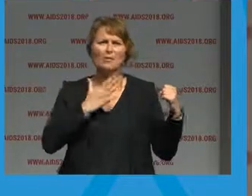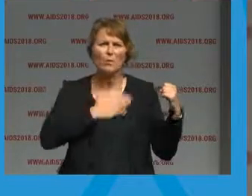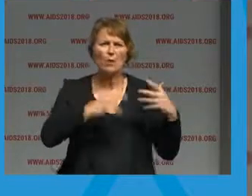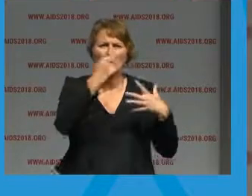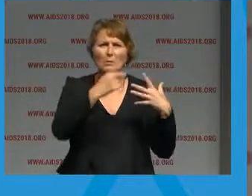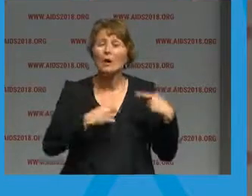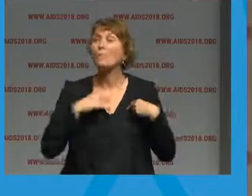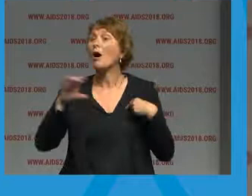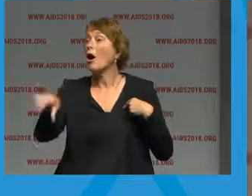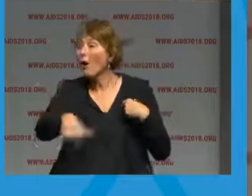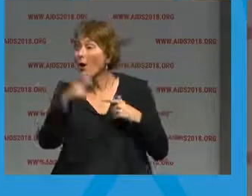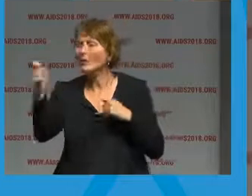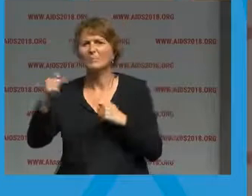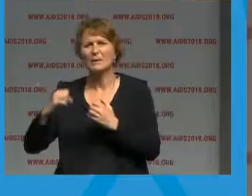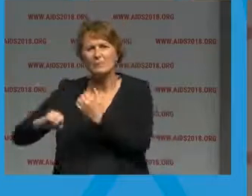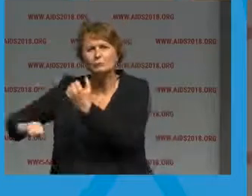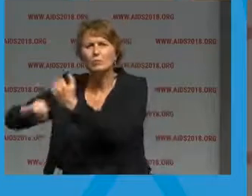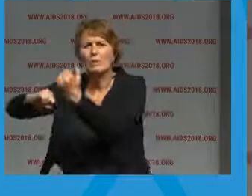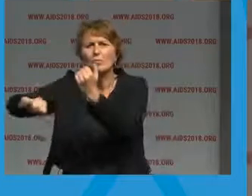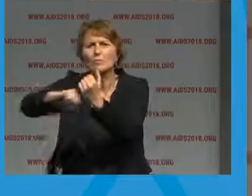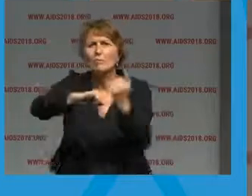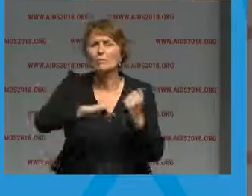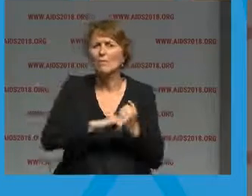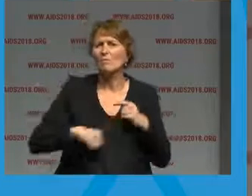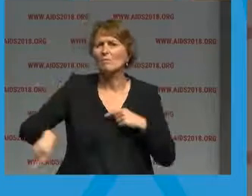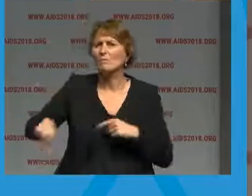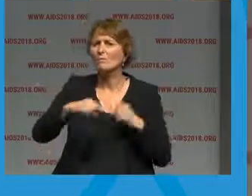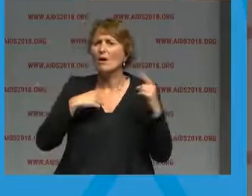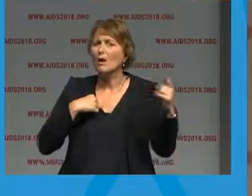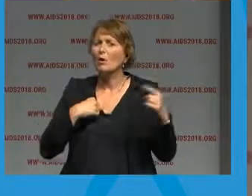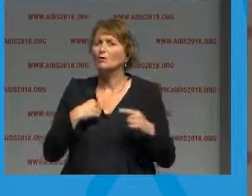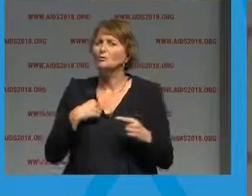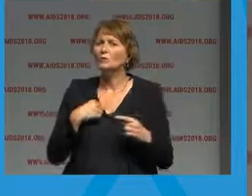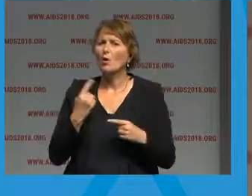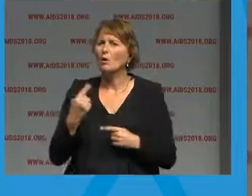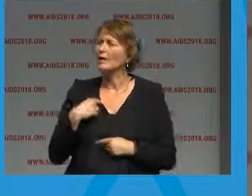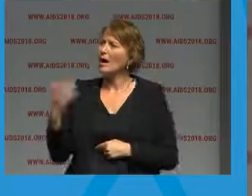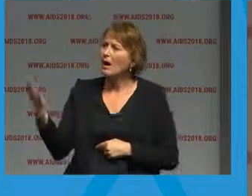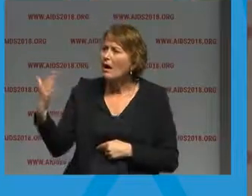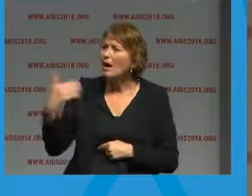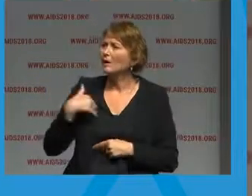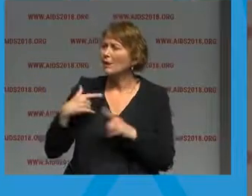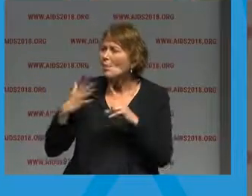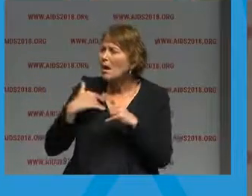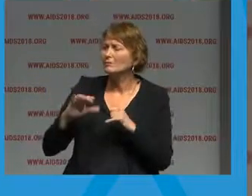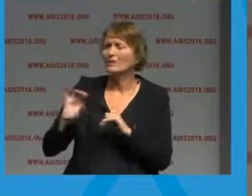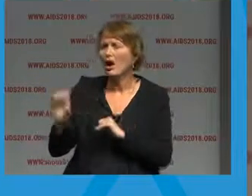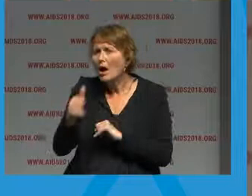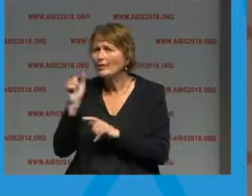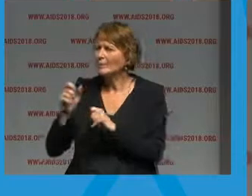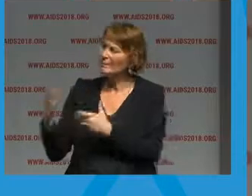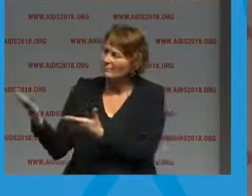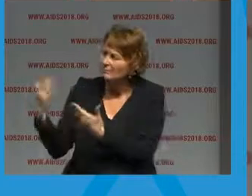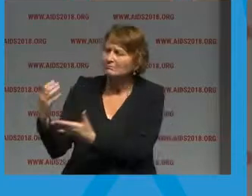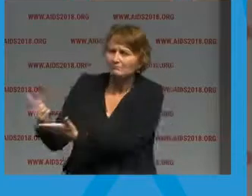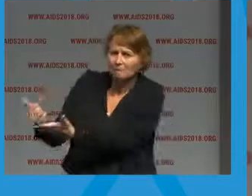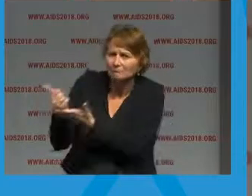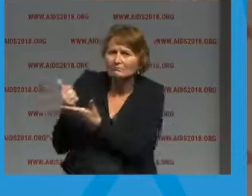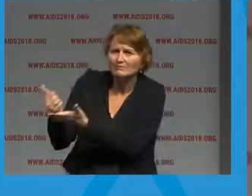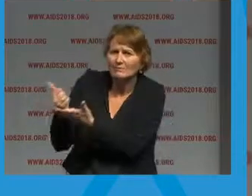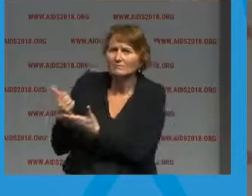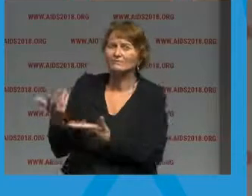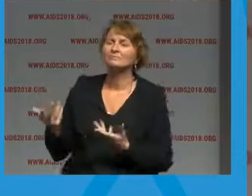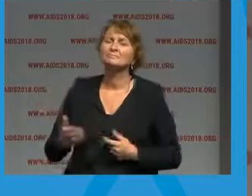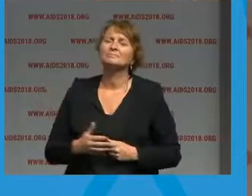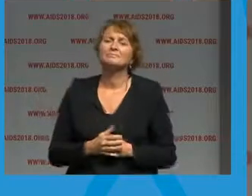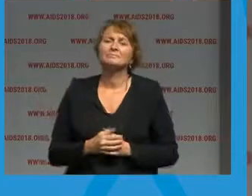people. They were not socialized for scarcity for other people. Now, this is the heart